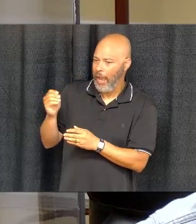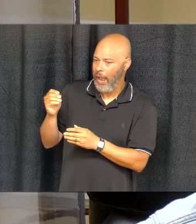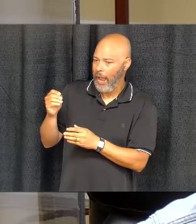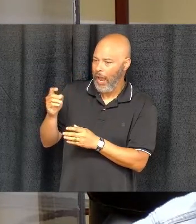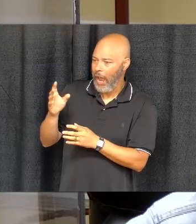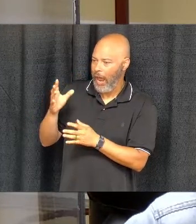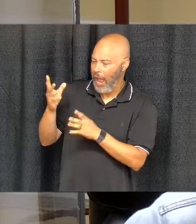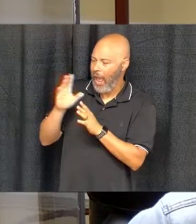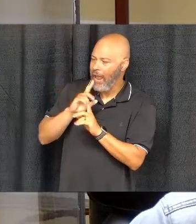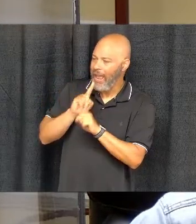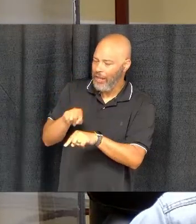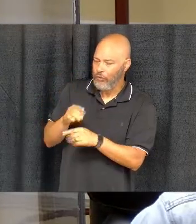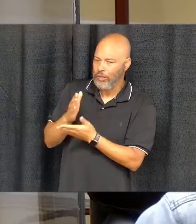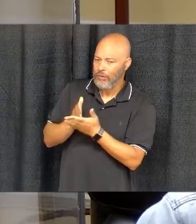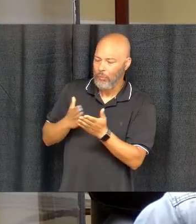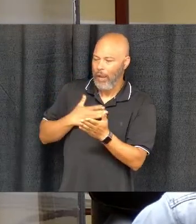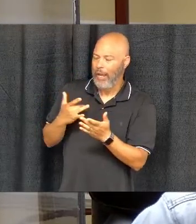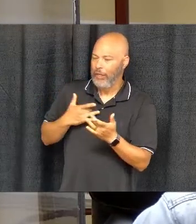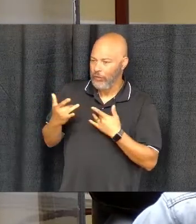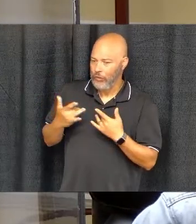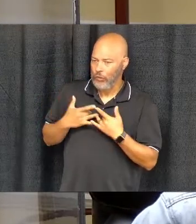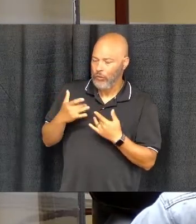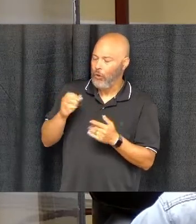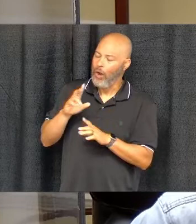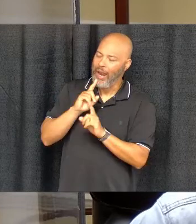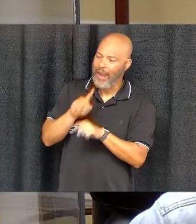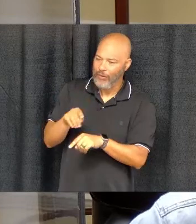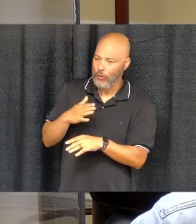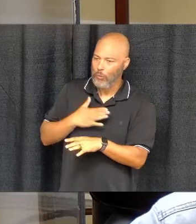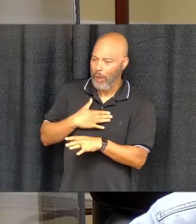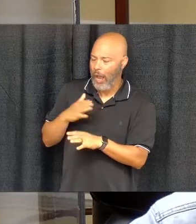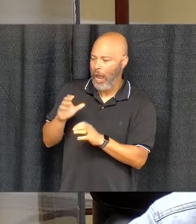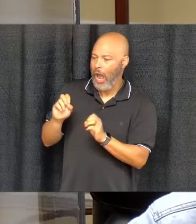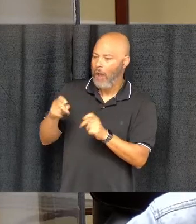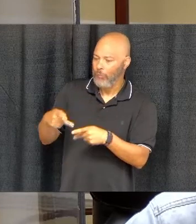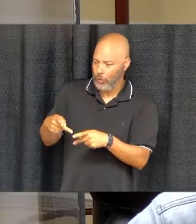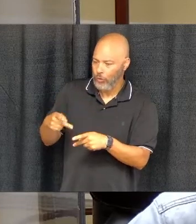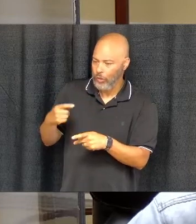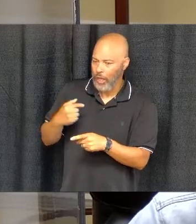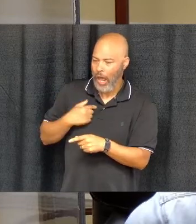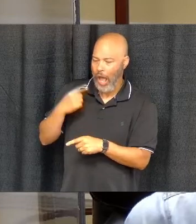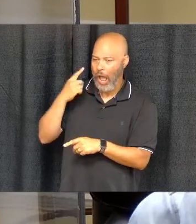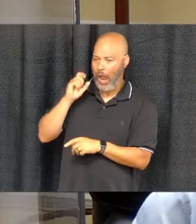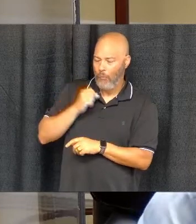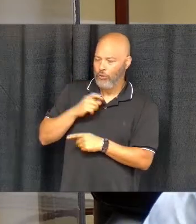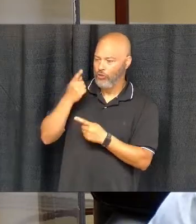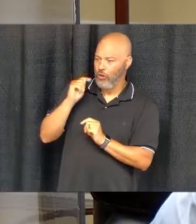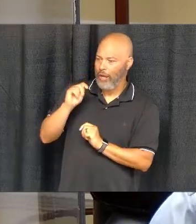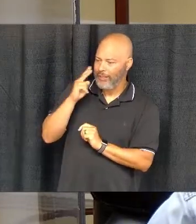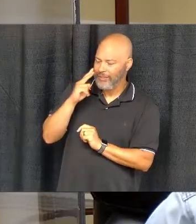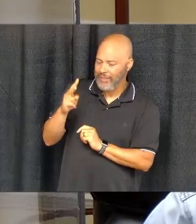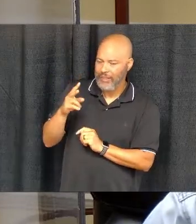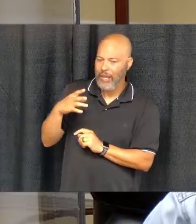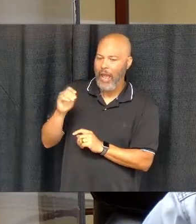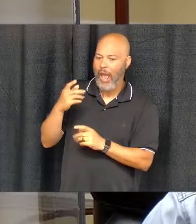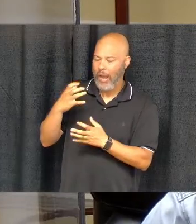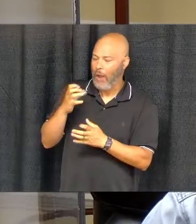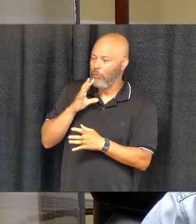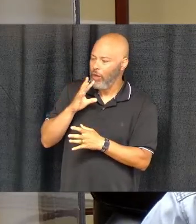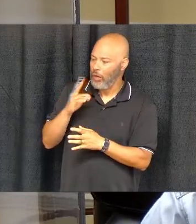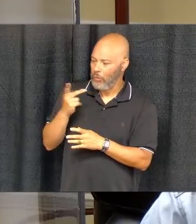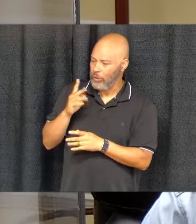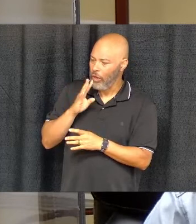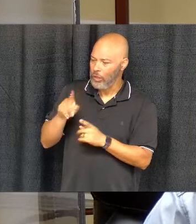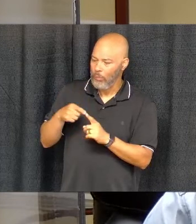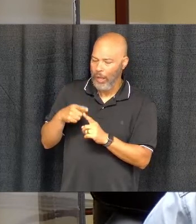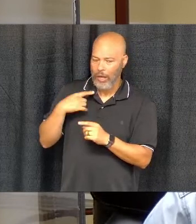of my well, not necessarily concerns, but some of the opportunities that I'm seeking. And we talked about this, and